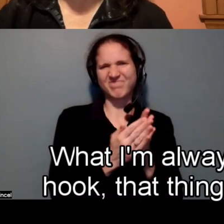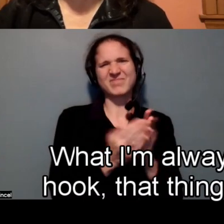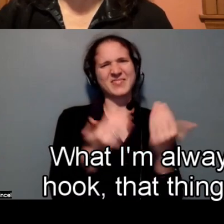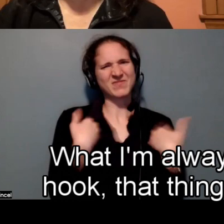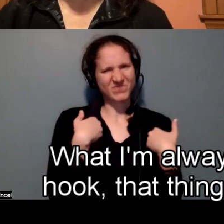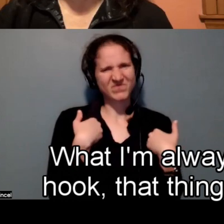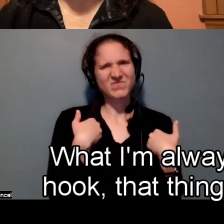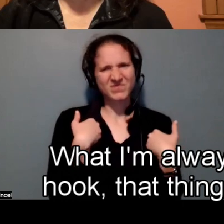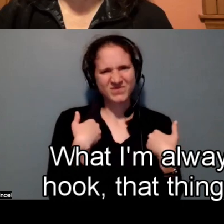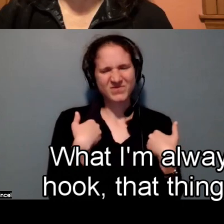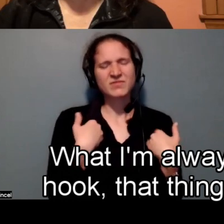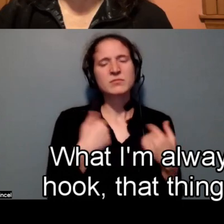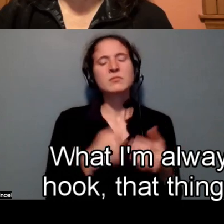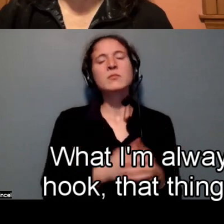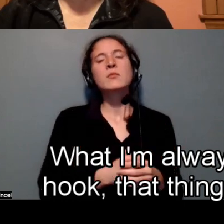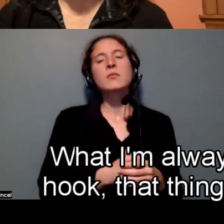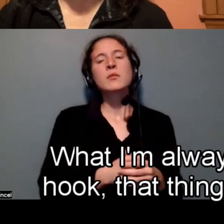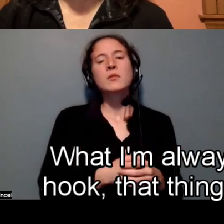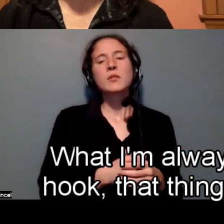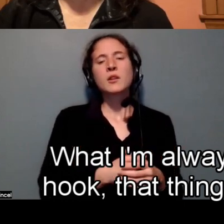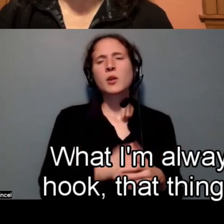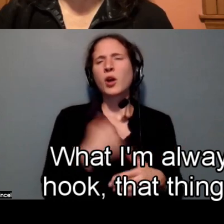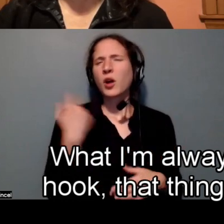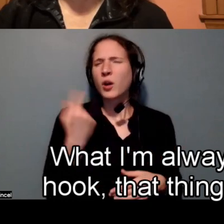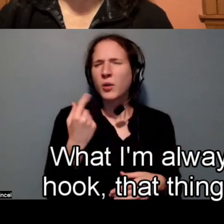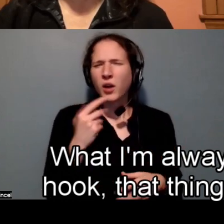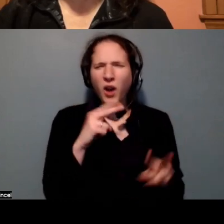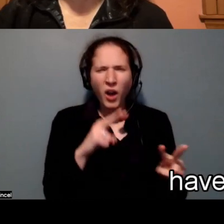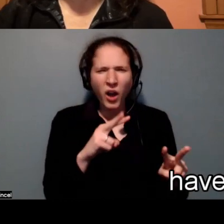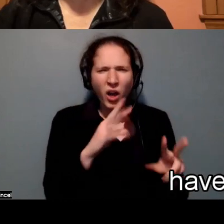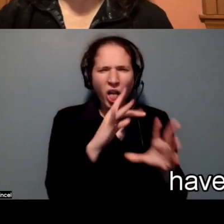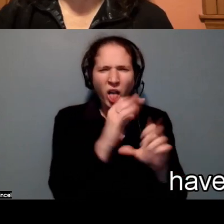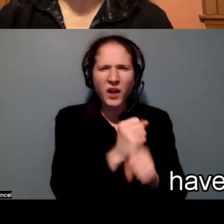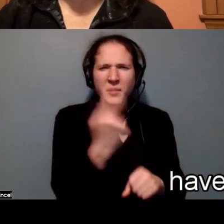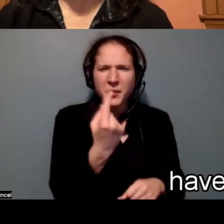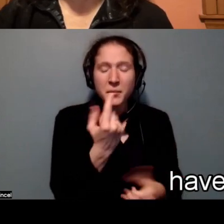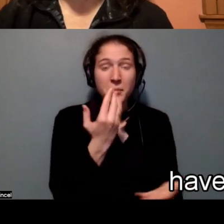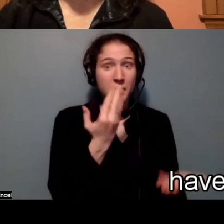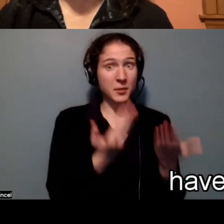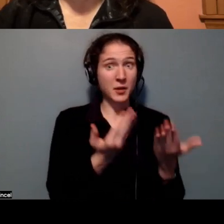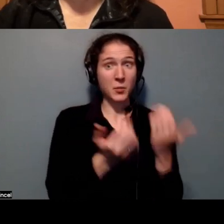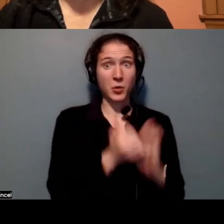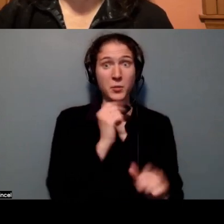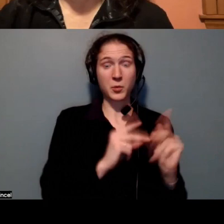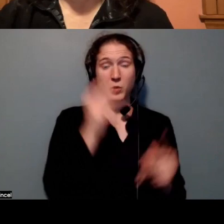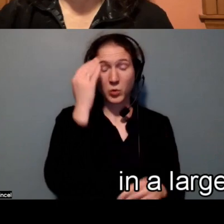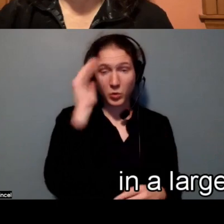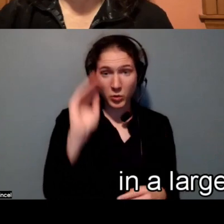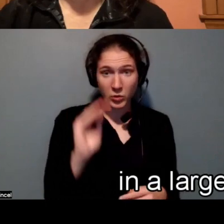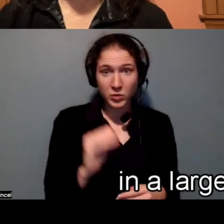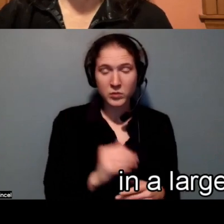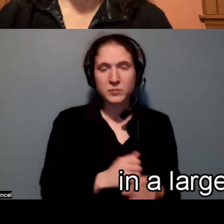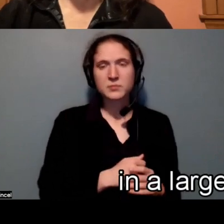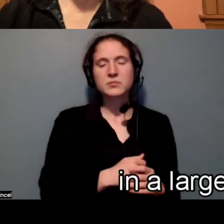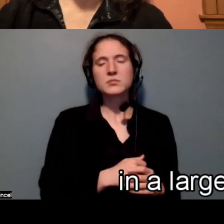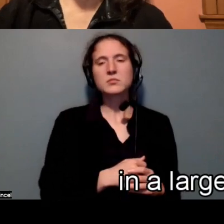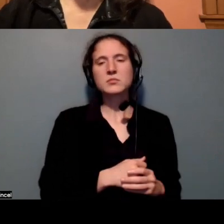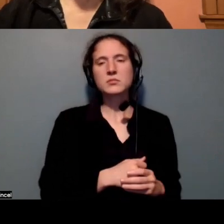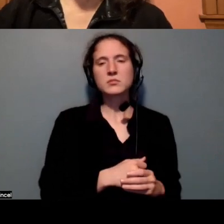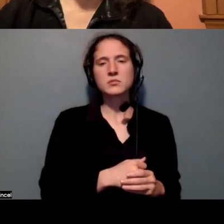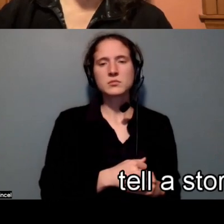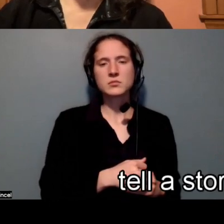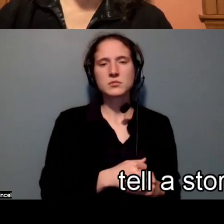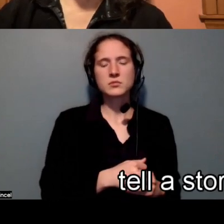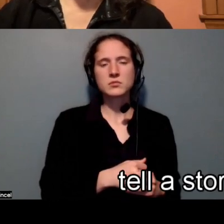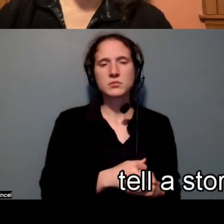what I'm always looking for is that hook, that thing that people may not have heard of in a larger context,